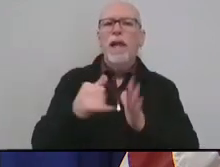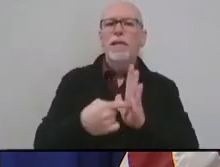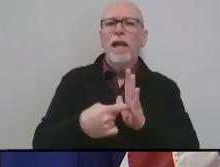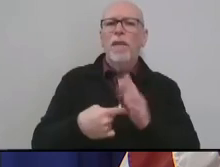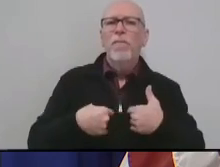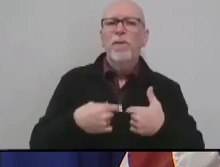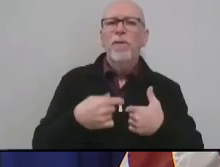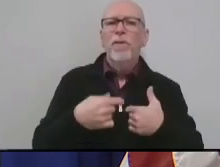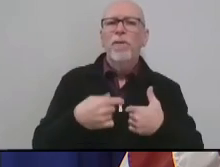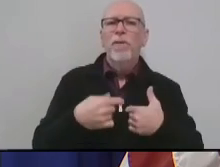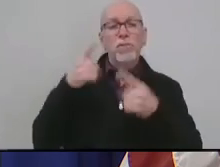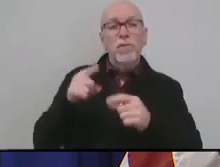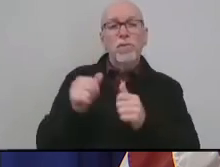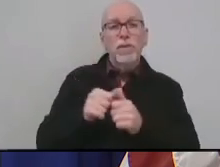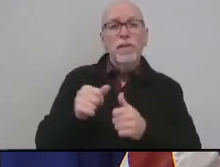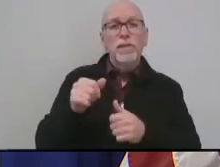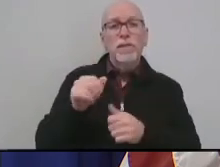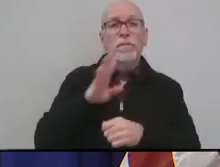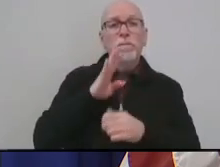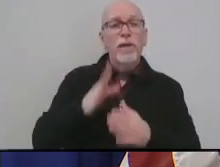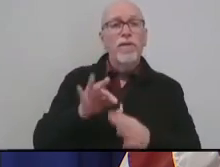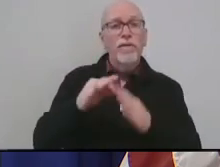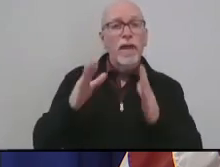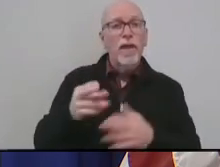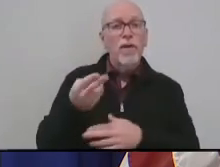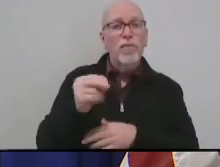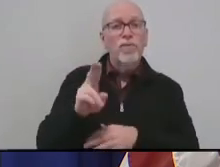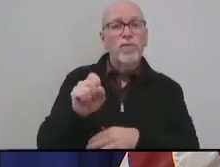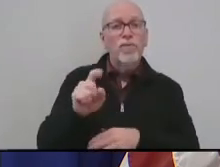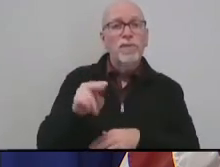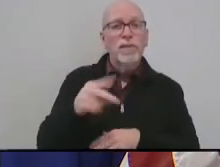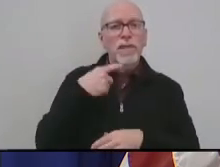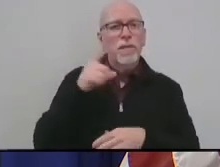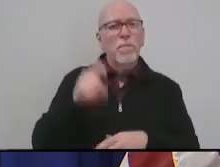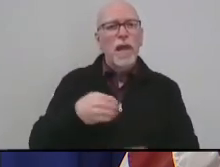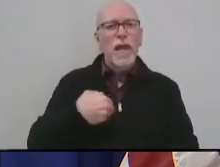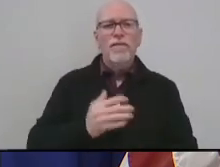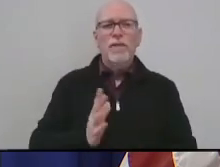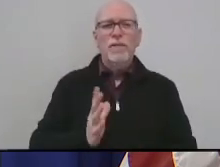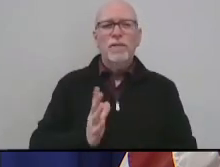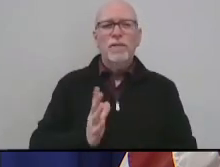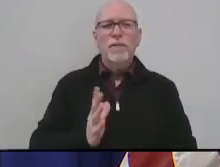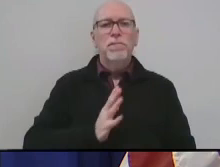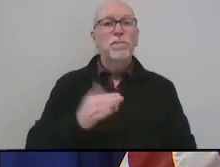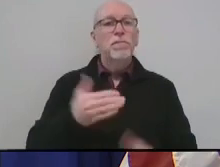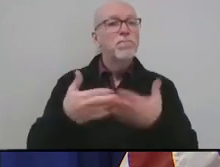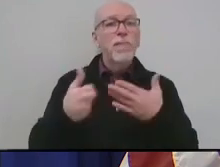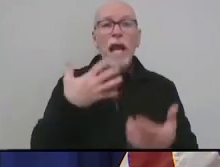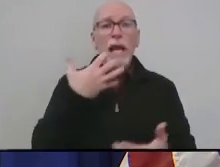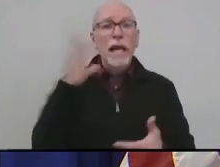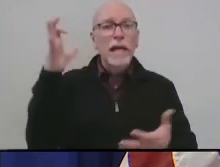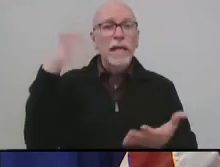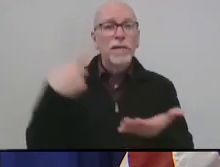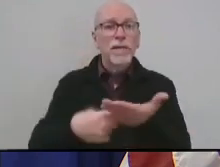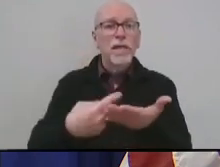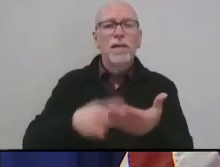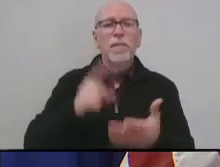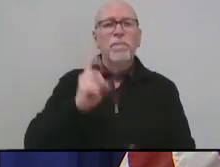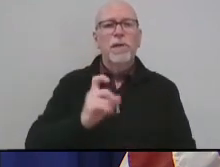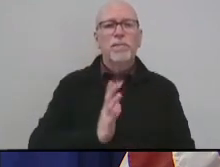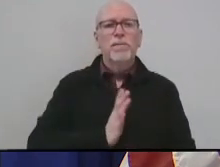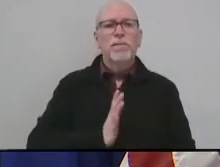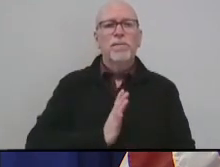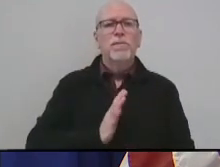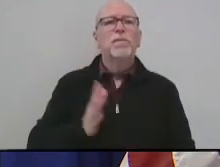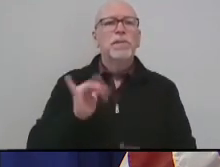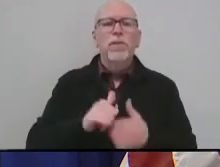Houston, who said there has to be civility in even the most heated of discussions. That's what I've tried to do,